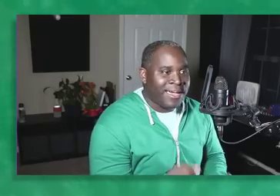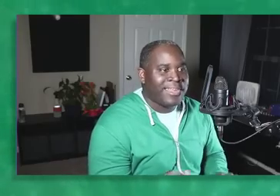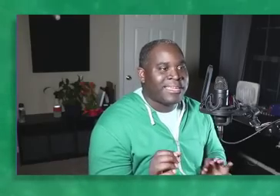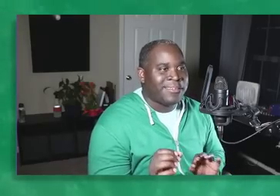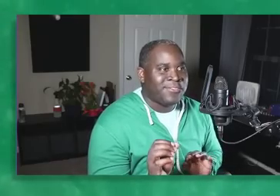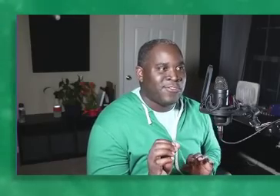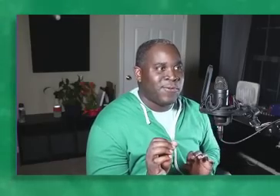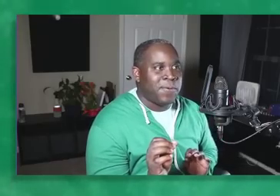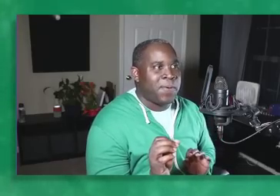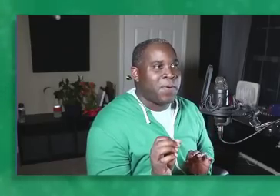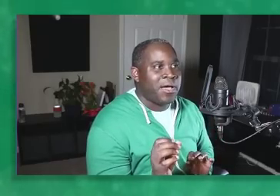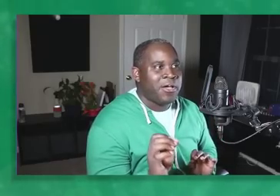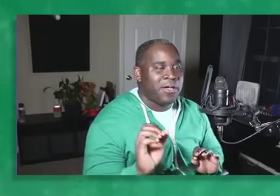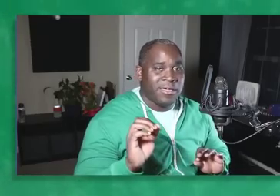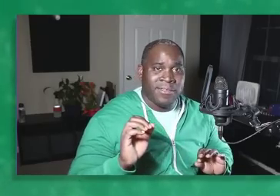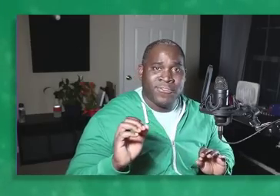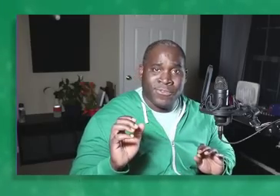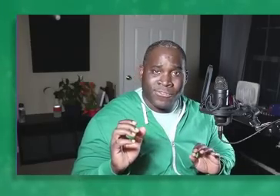and laconic